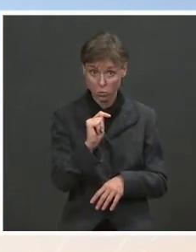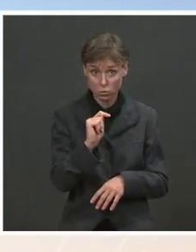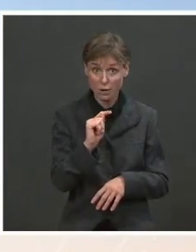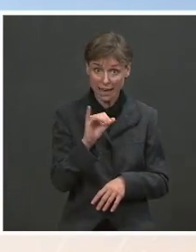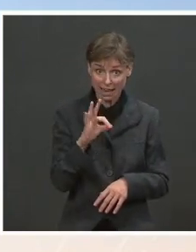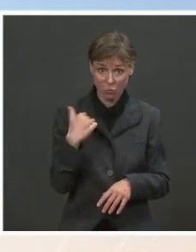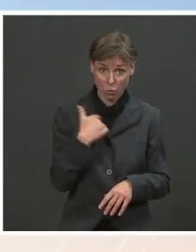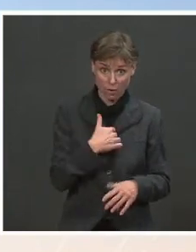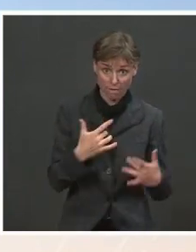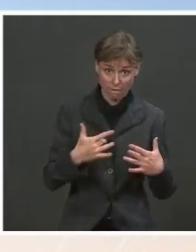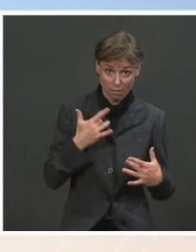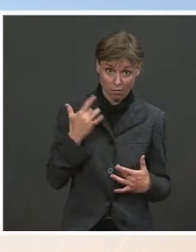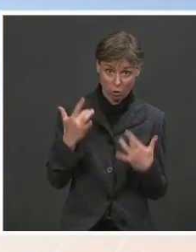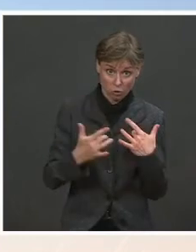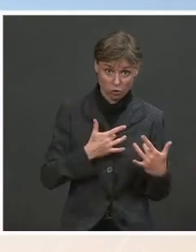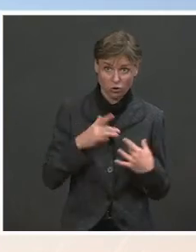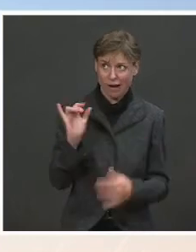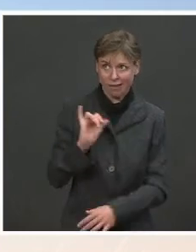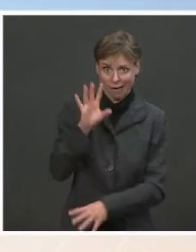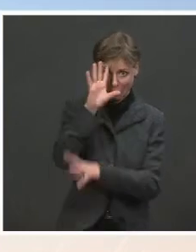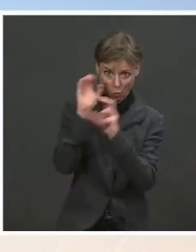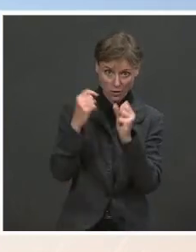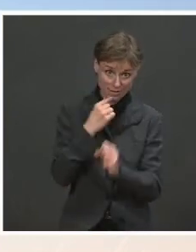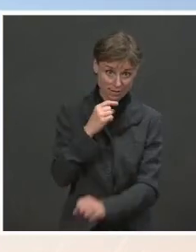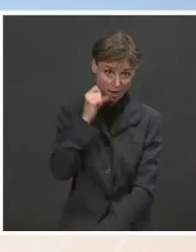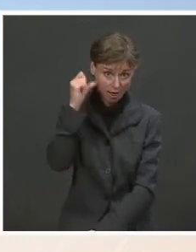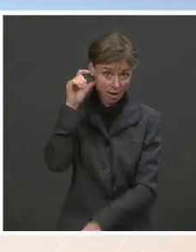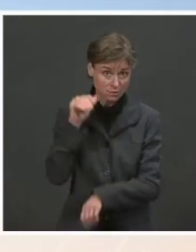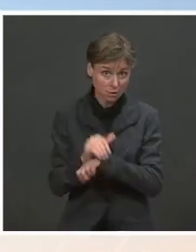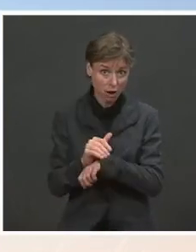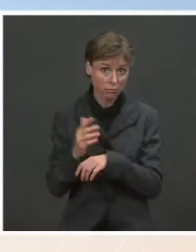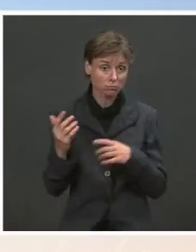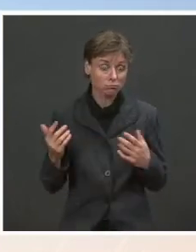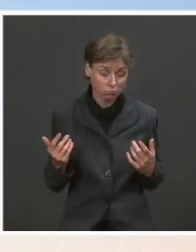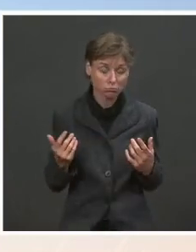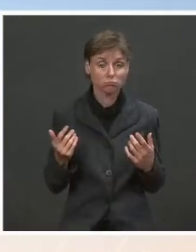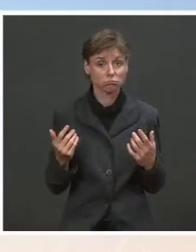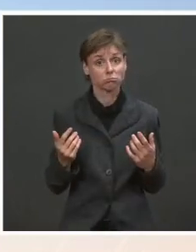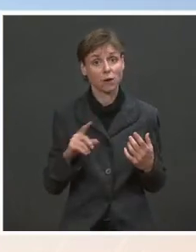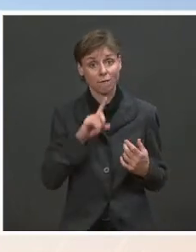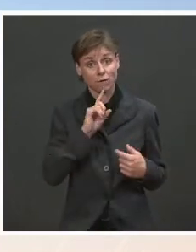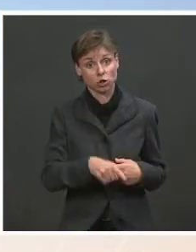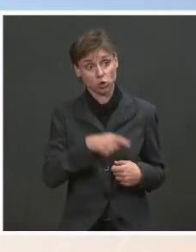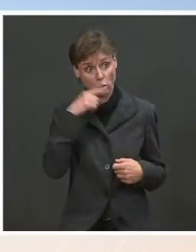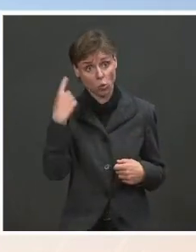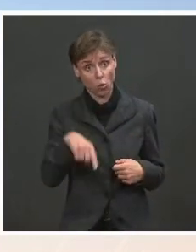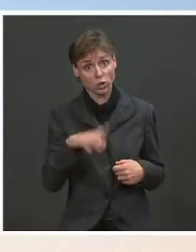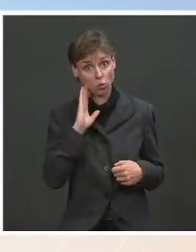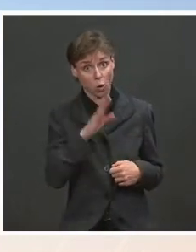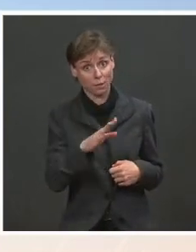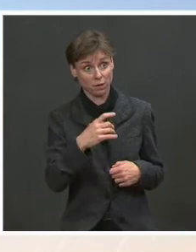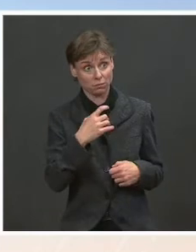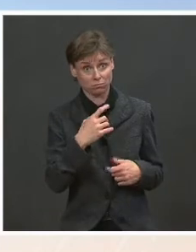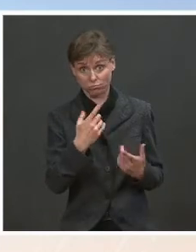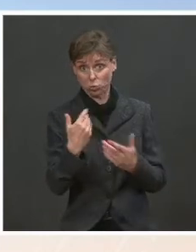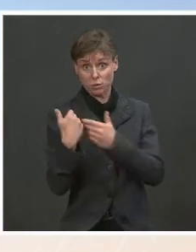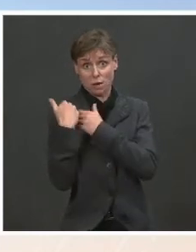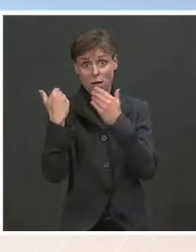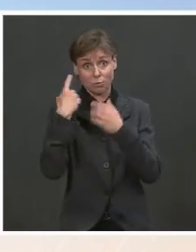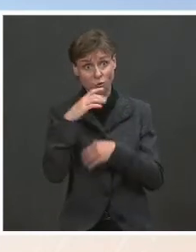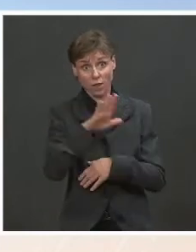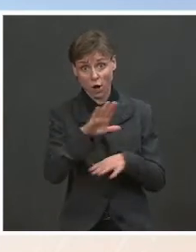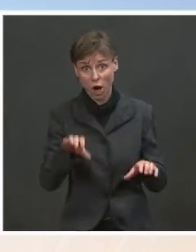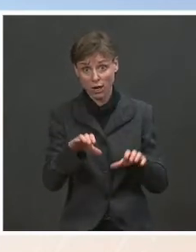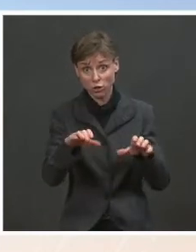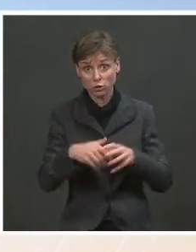And as the president said last night, certainly the Russians will be held accountable for the actions that they have taken. We'll have more